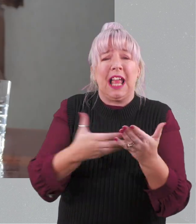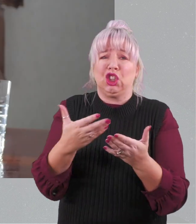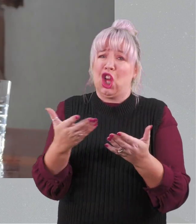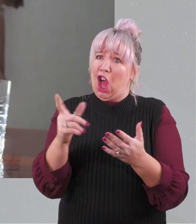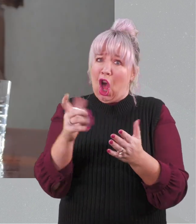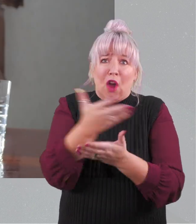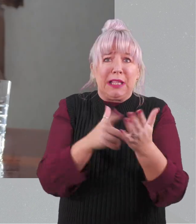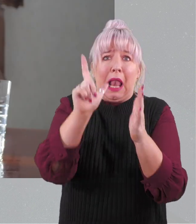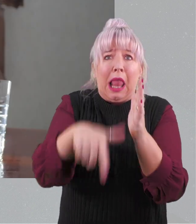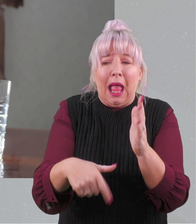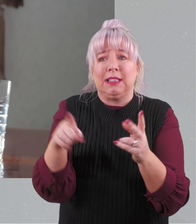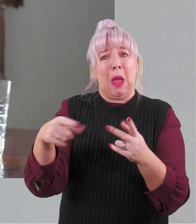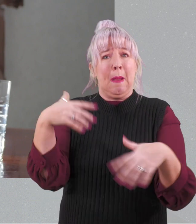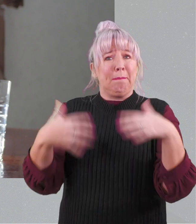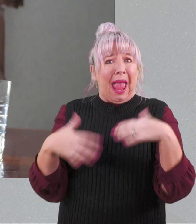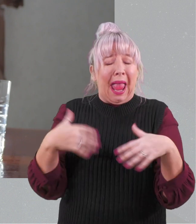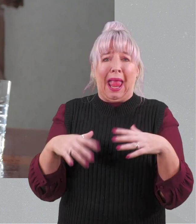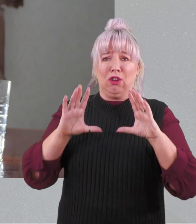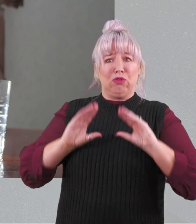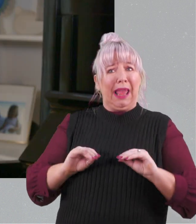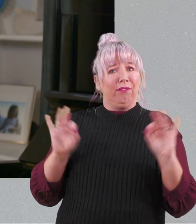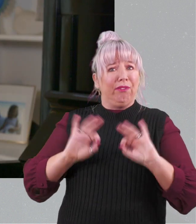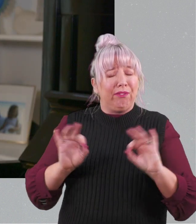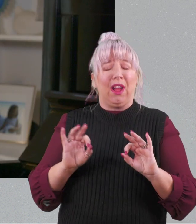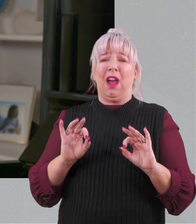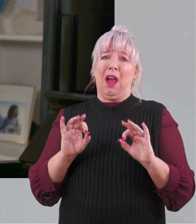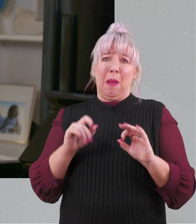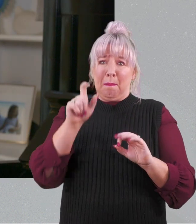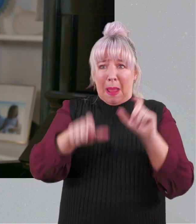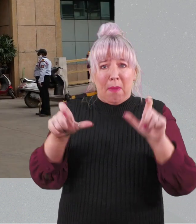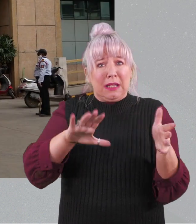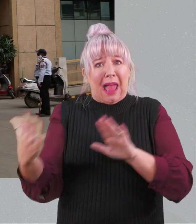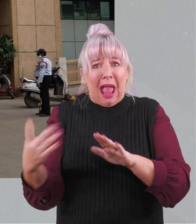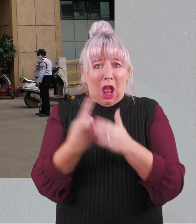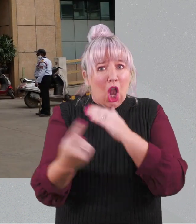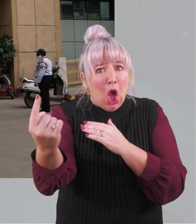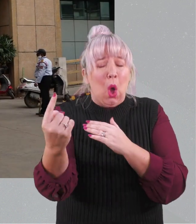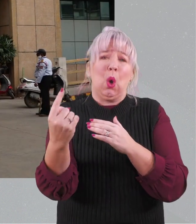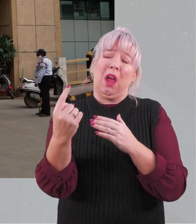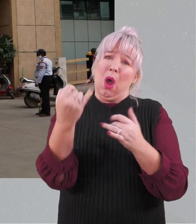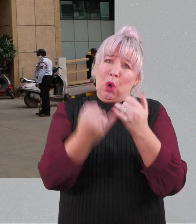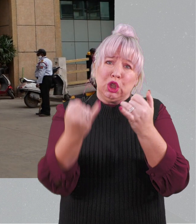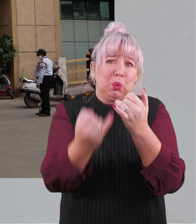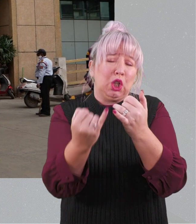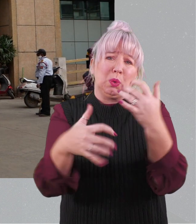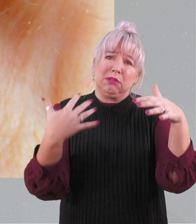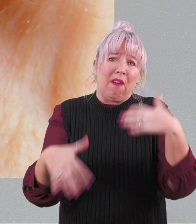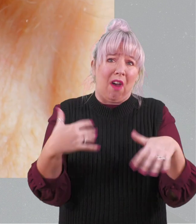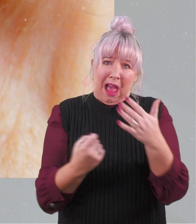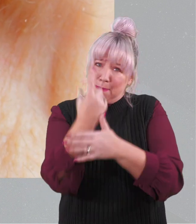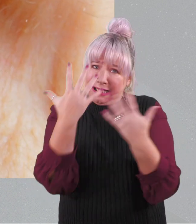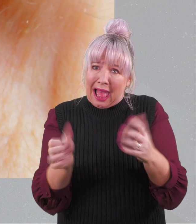not involved, conversations are had too late, people are not getting pain relief, people are dying alone. These are real urgent issues that are happening